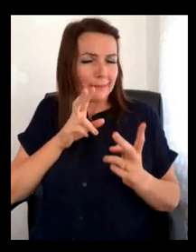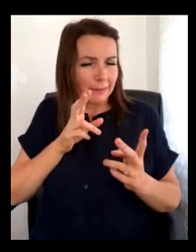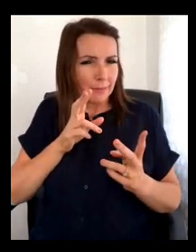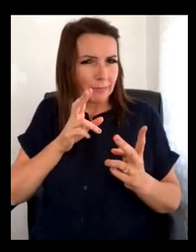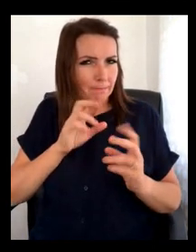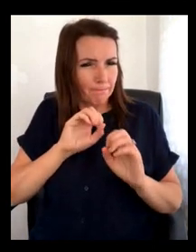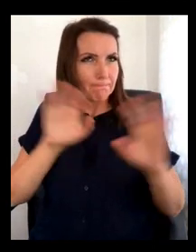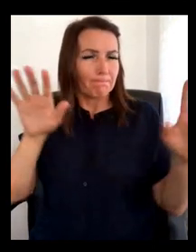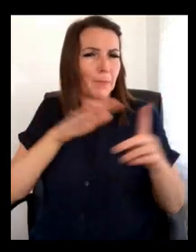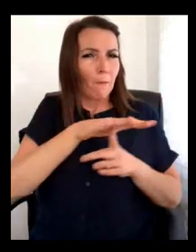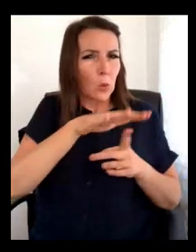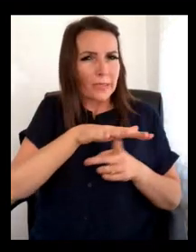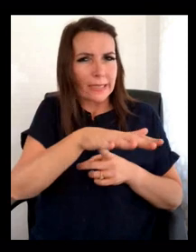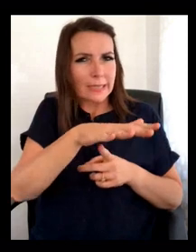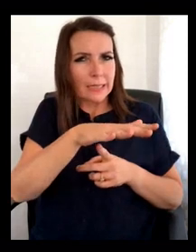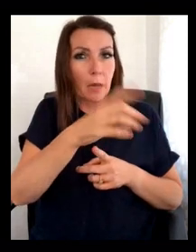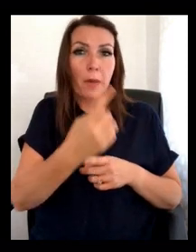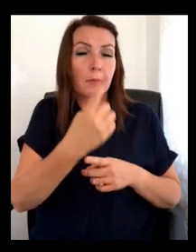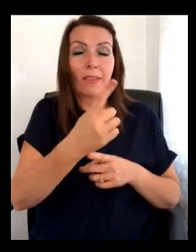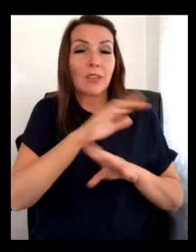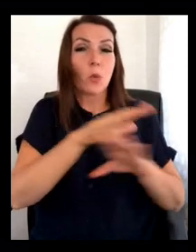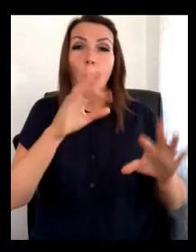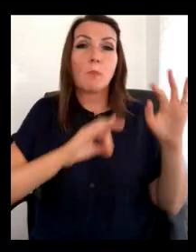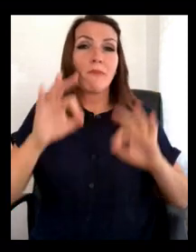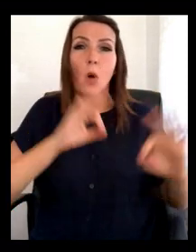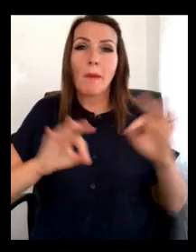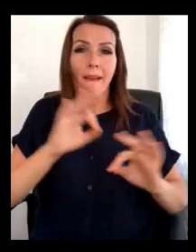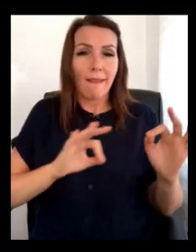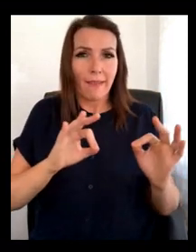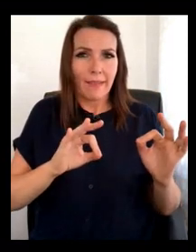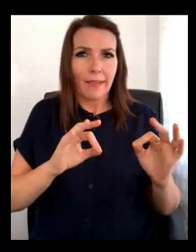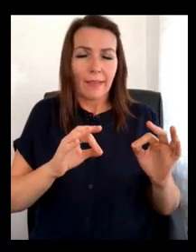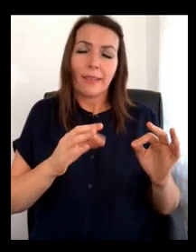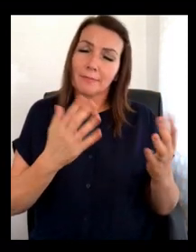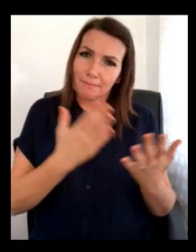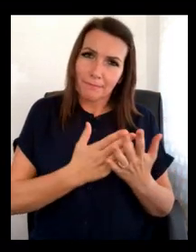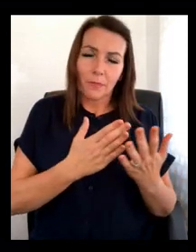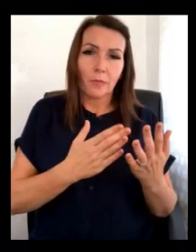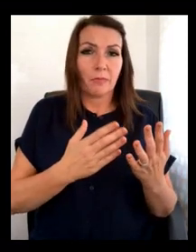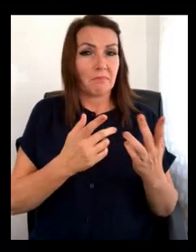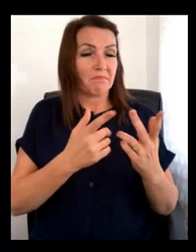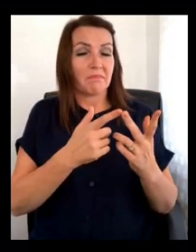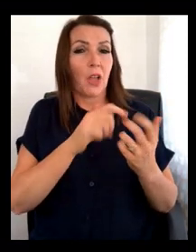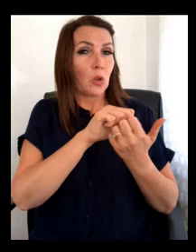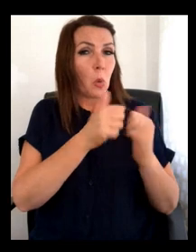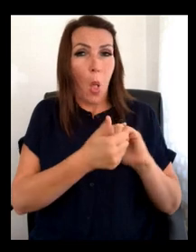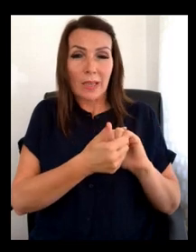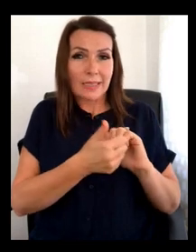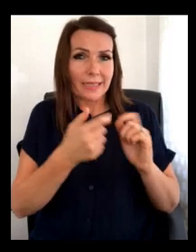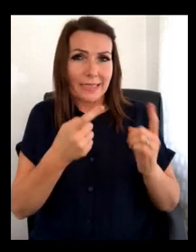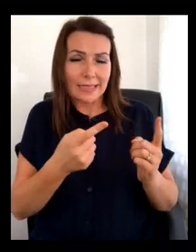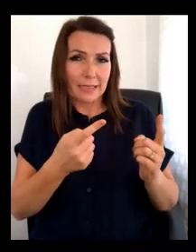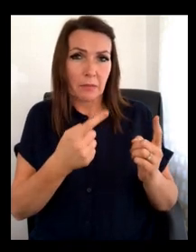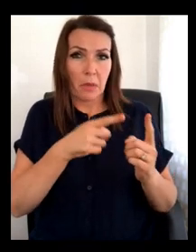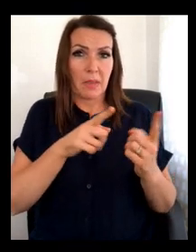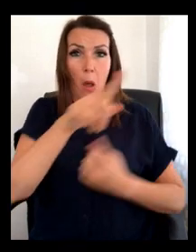they themselves are not performers. So for them to turn around, I've actually seen like colleagues, stand up in a conference and then